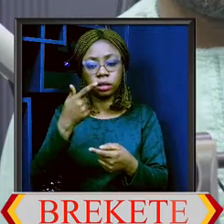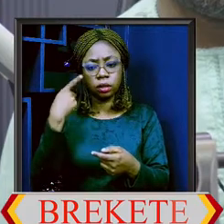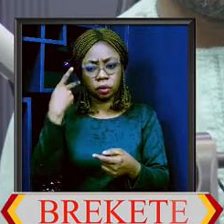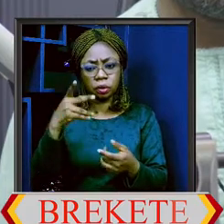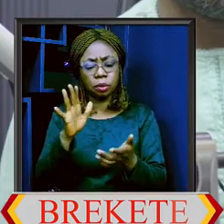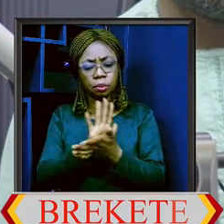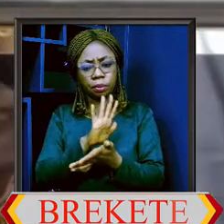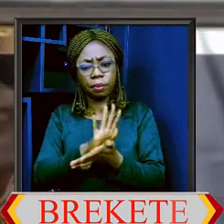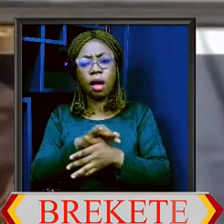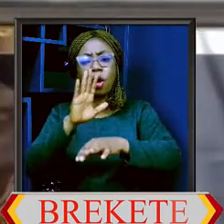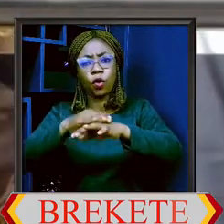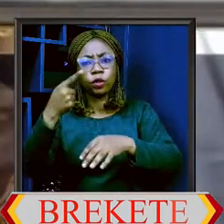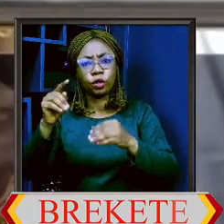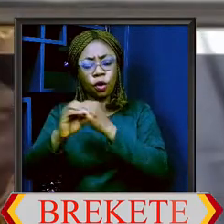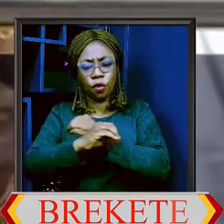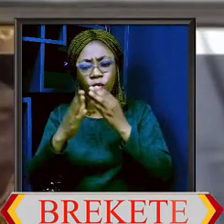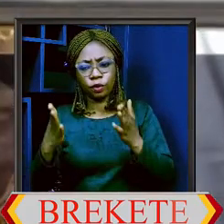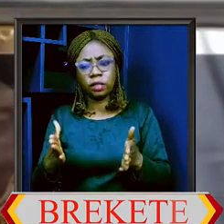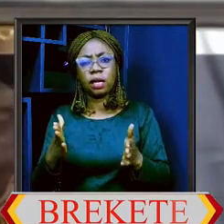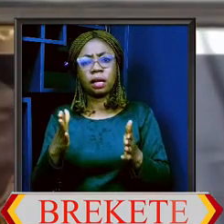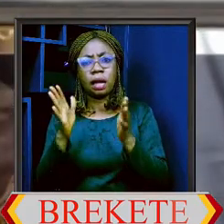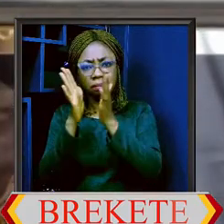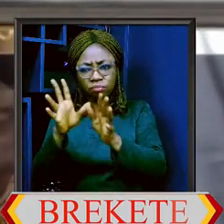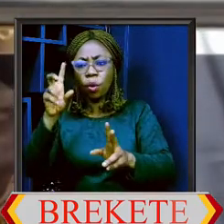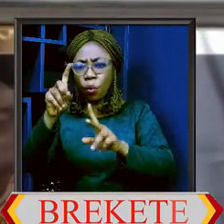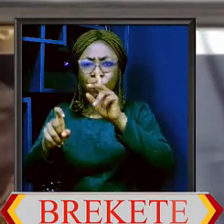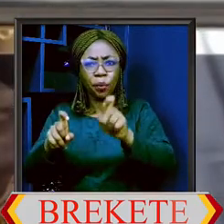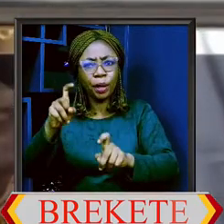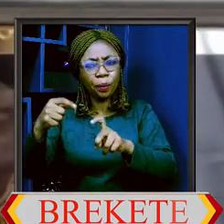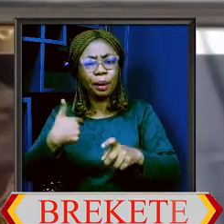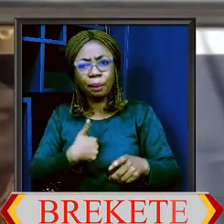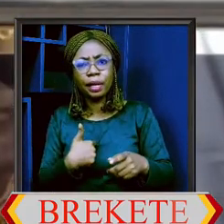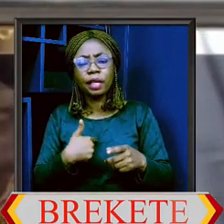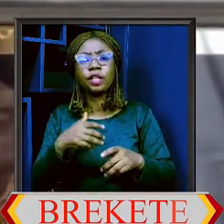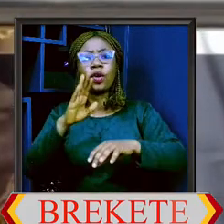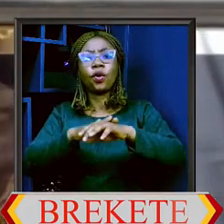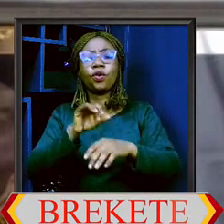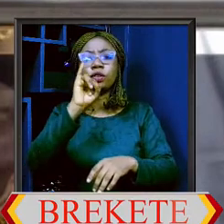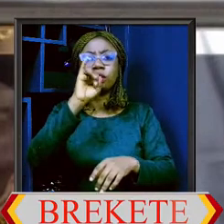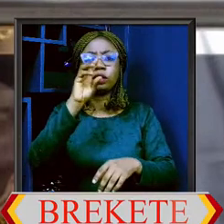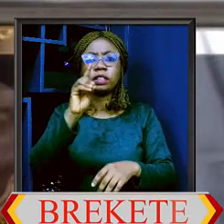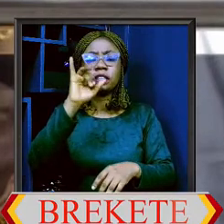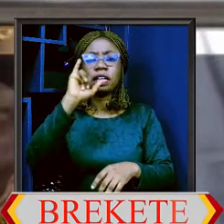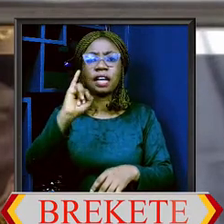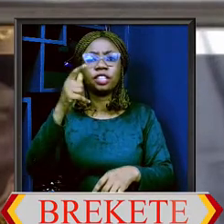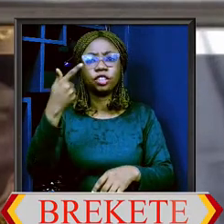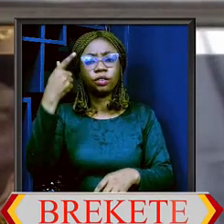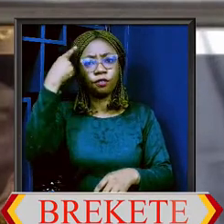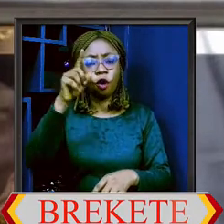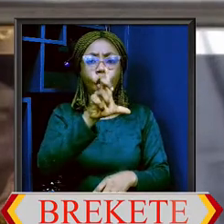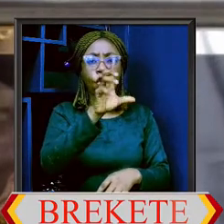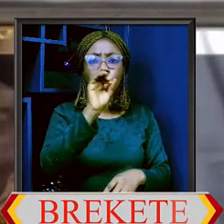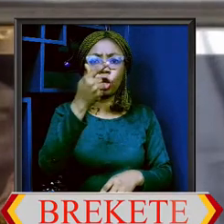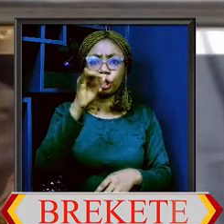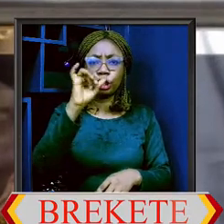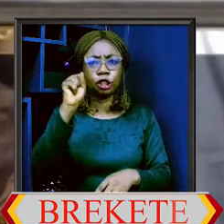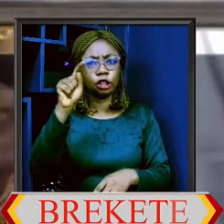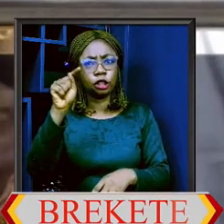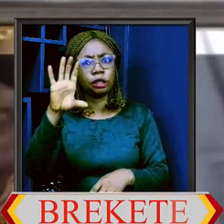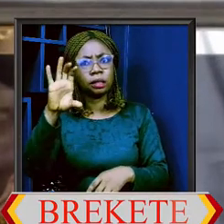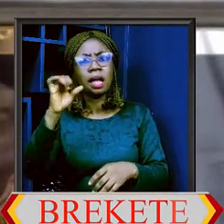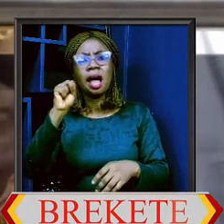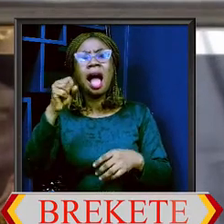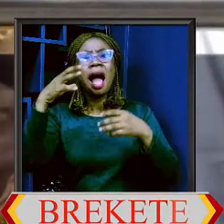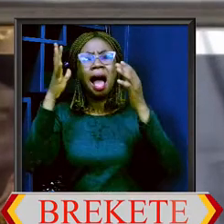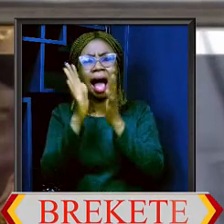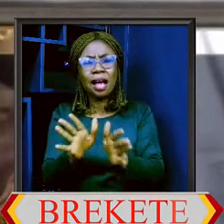that that ordered for my query he called the Provost he called the D in charge of logistic and Supply he said why are you people